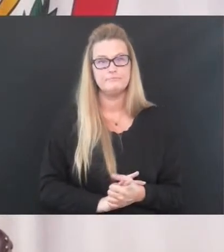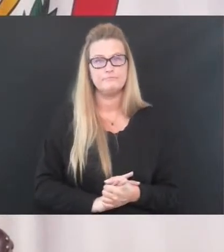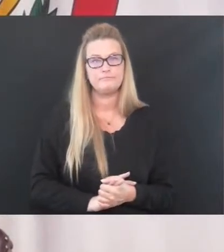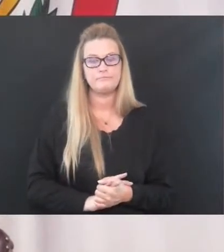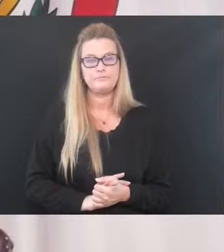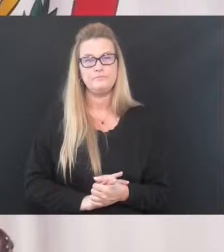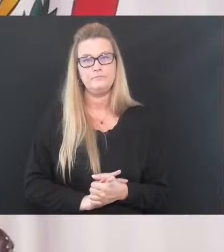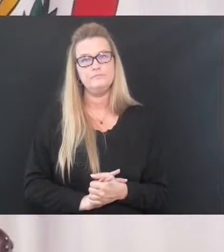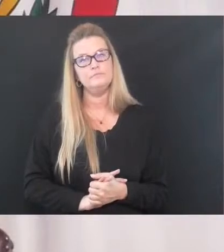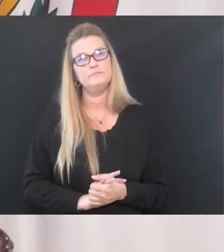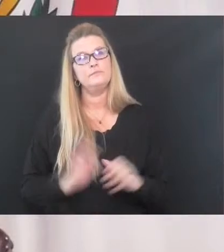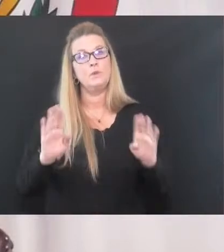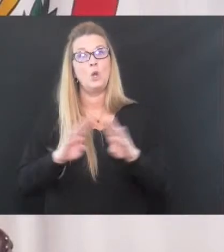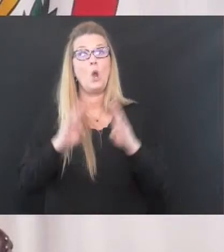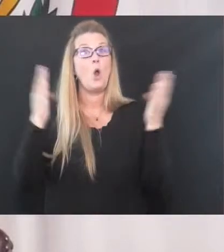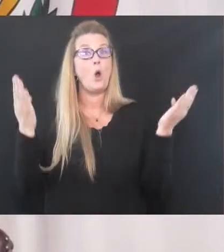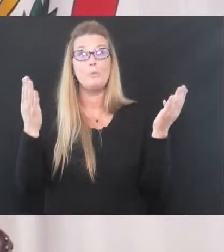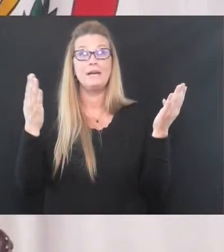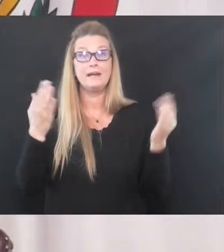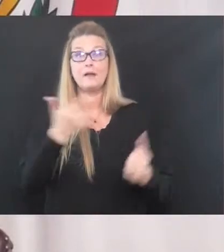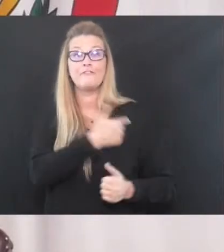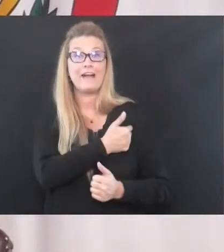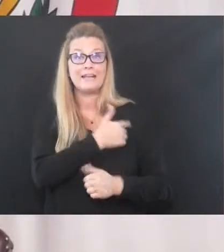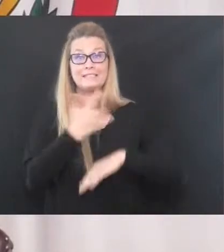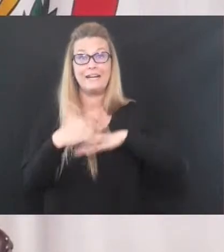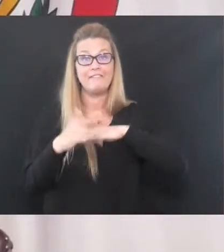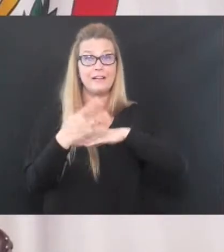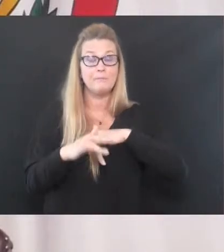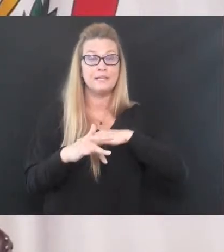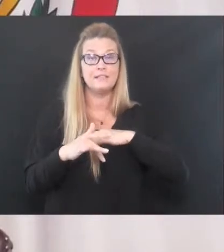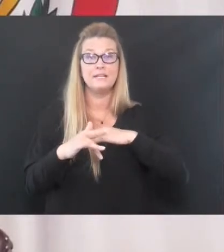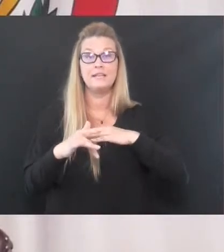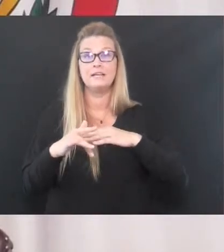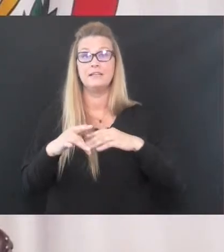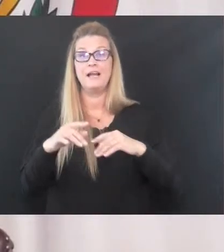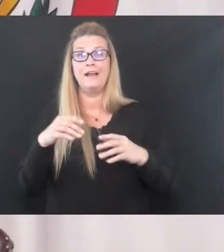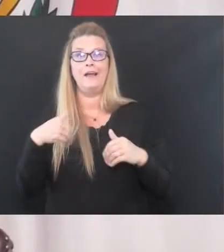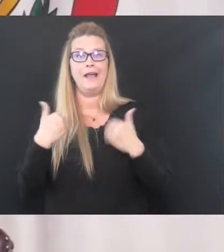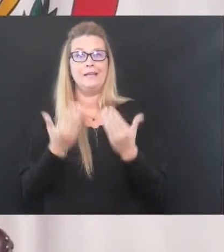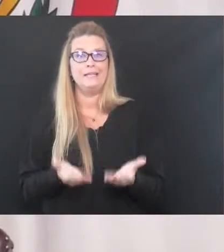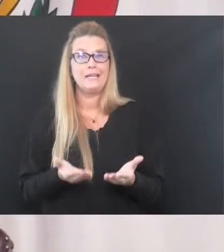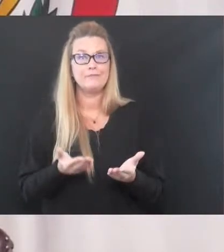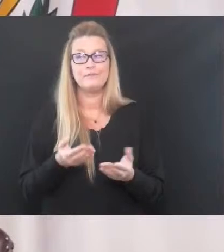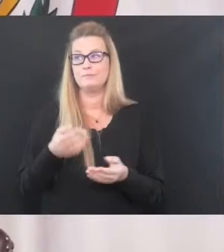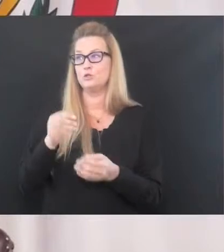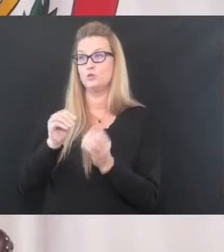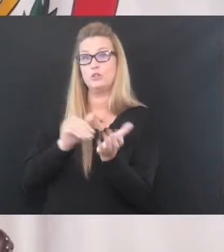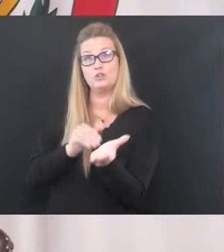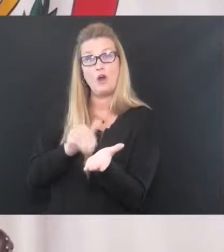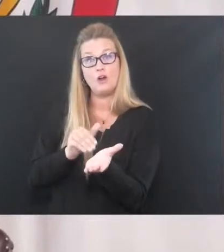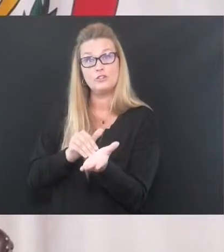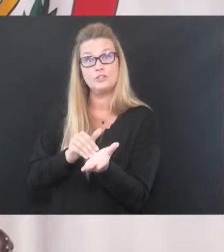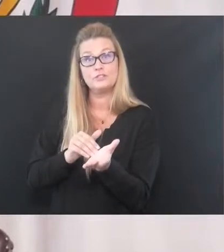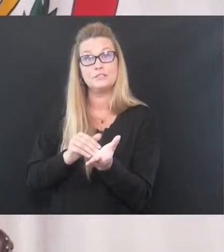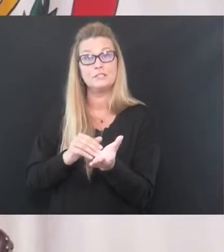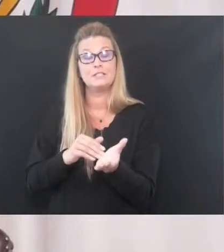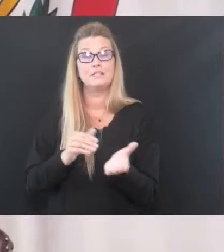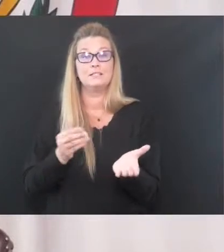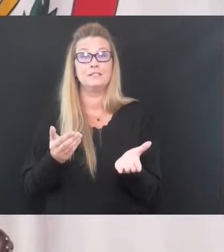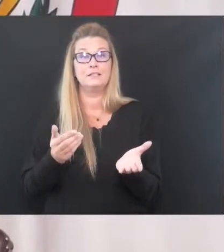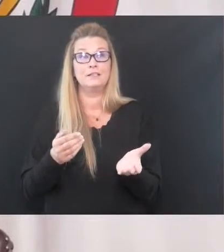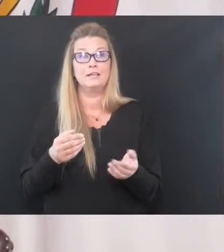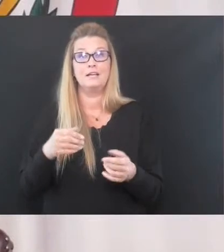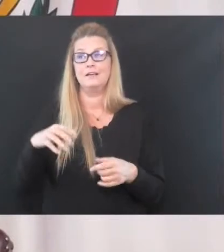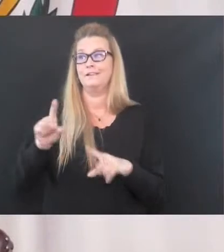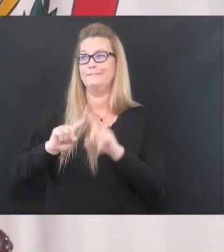Opening up vaccine availability, administration to provider, practices, offices,